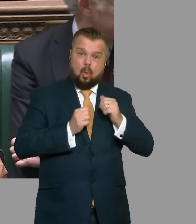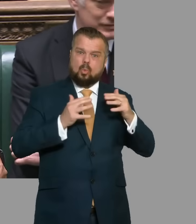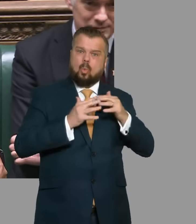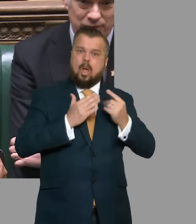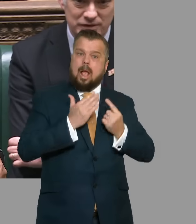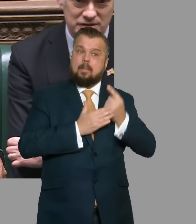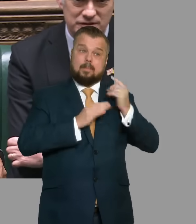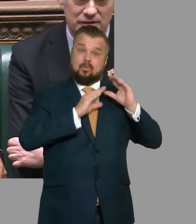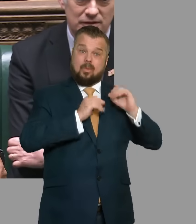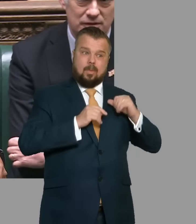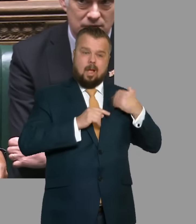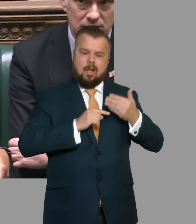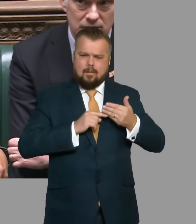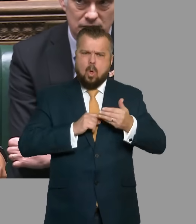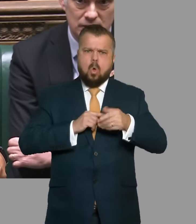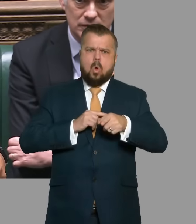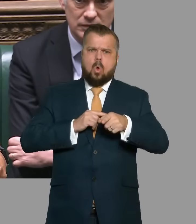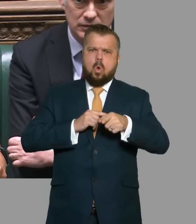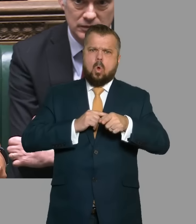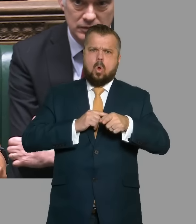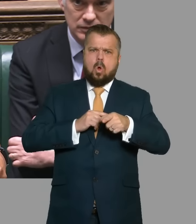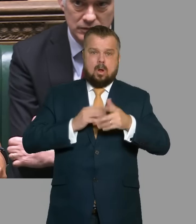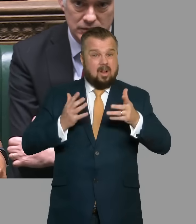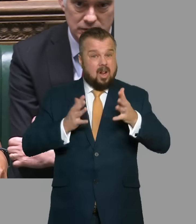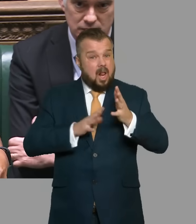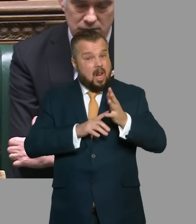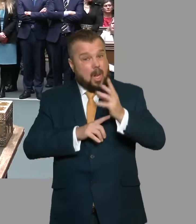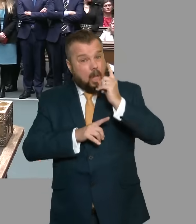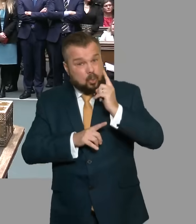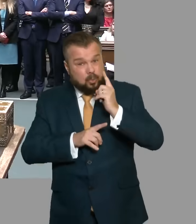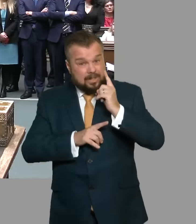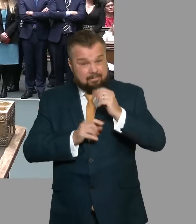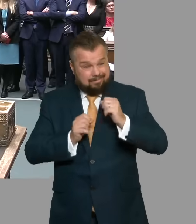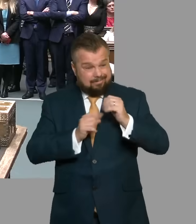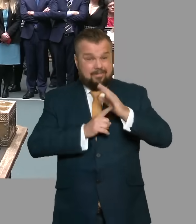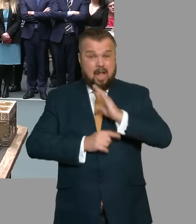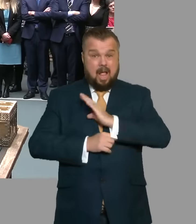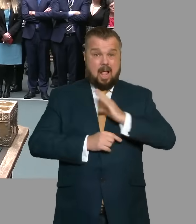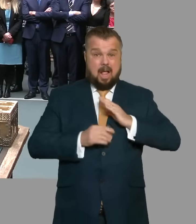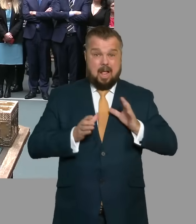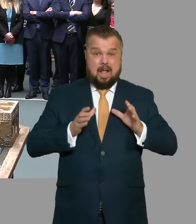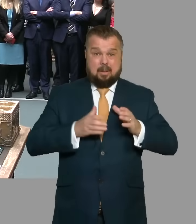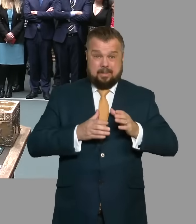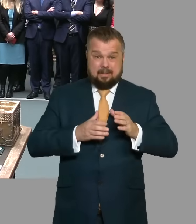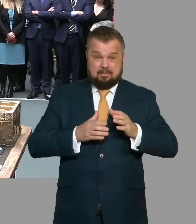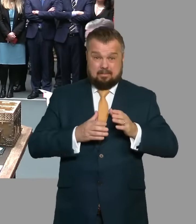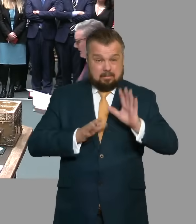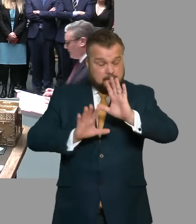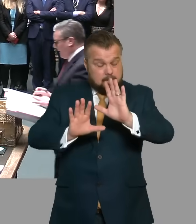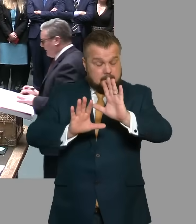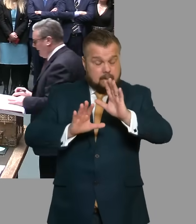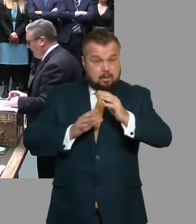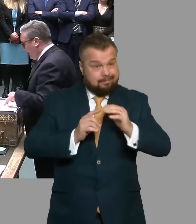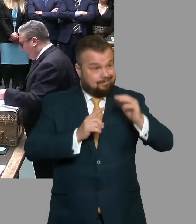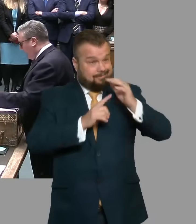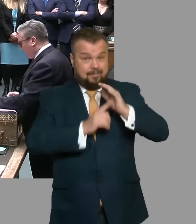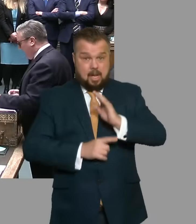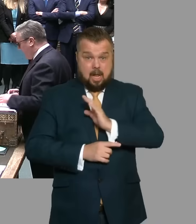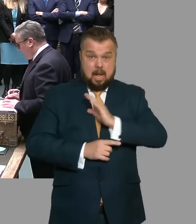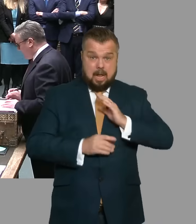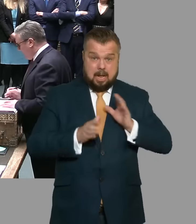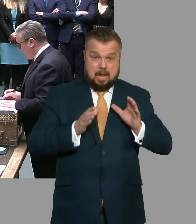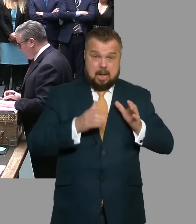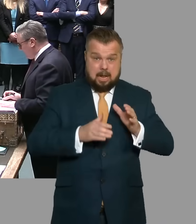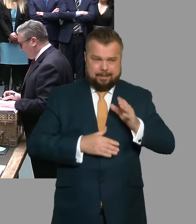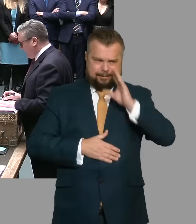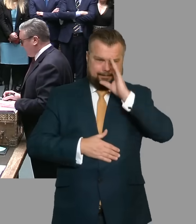£28 billion shortfall. Is he right? Prime Minister. Mr. Speaker, I'm